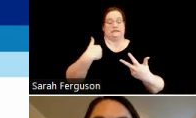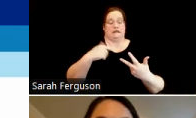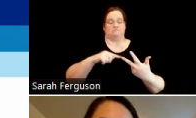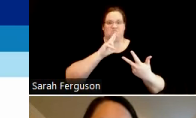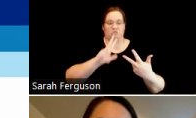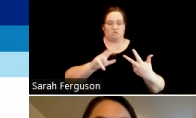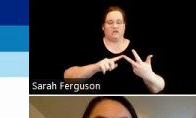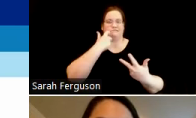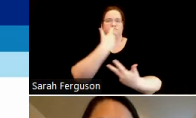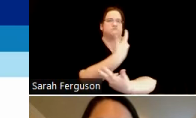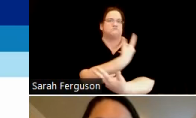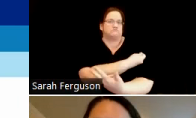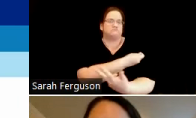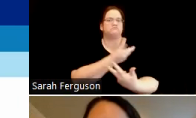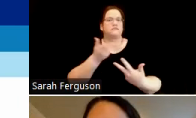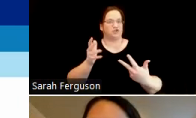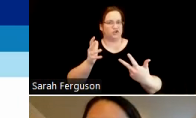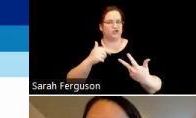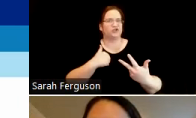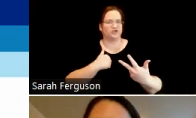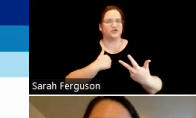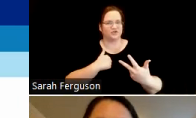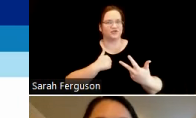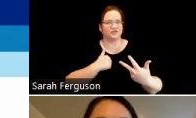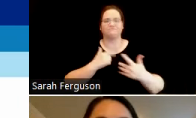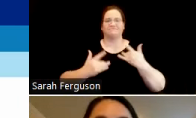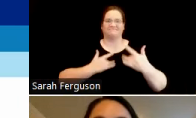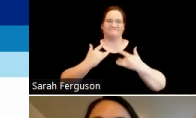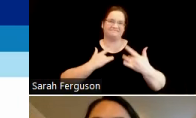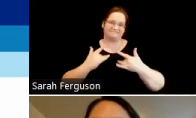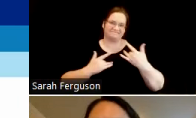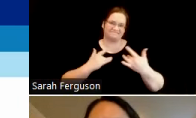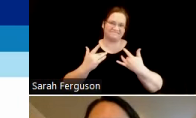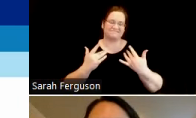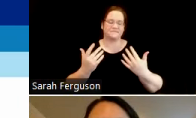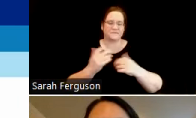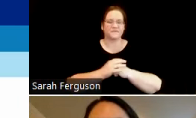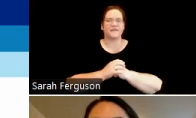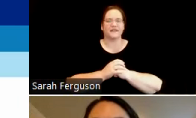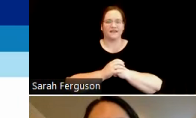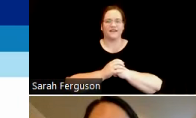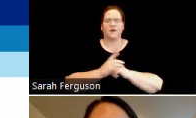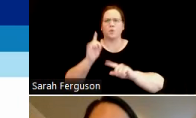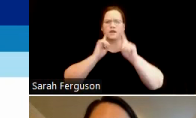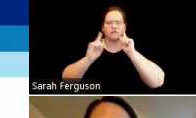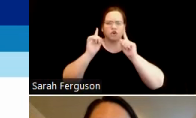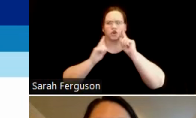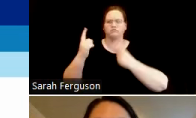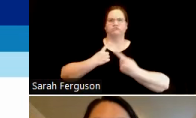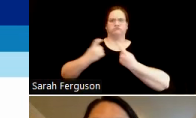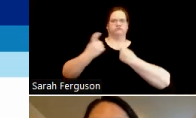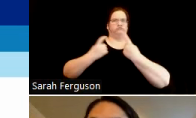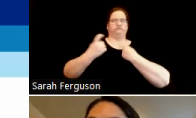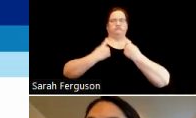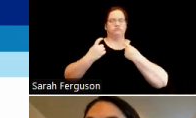3-year-old, vaccinated as well, which was very exciting. So we've heard a lot of questions from